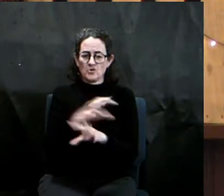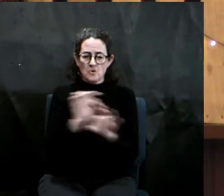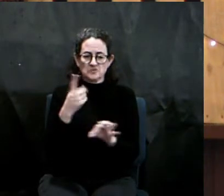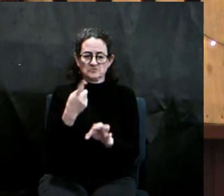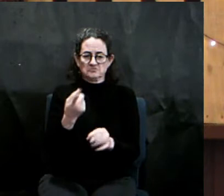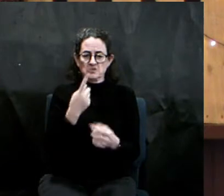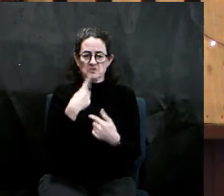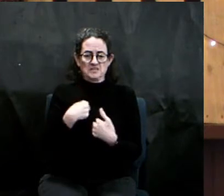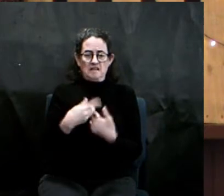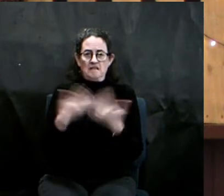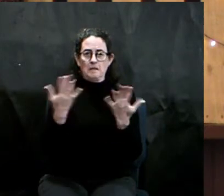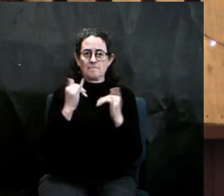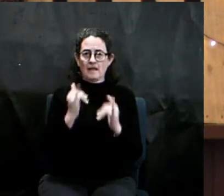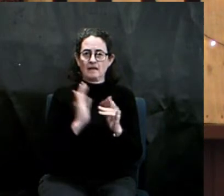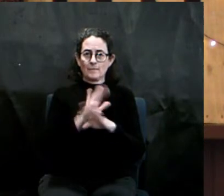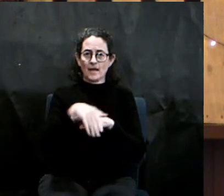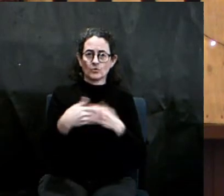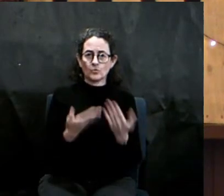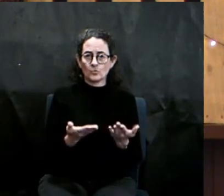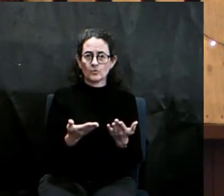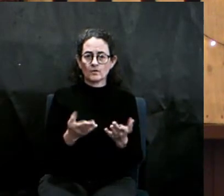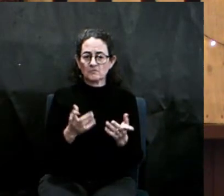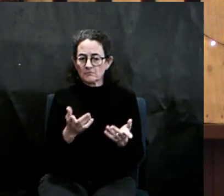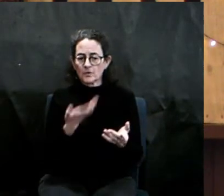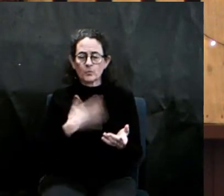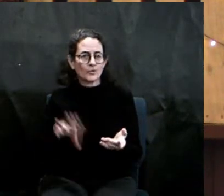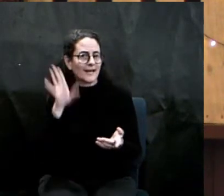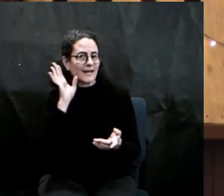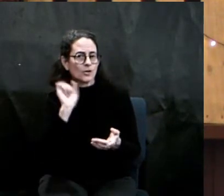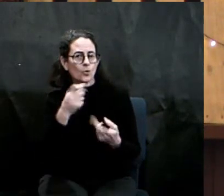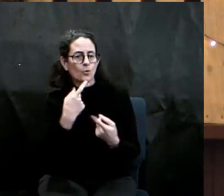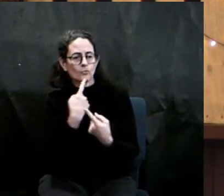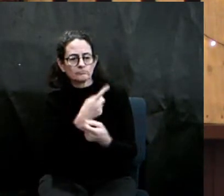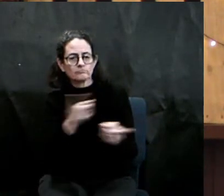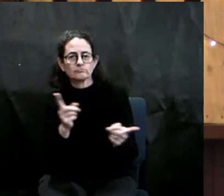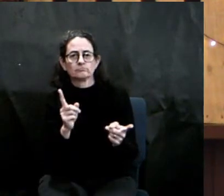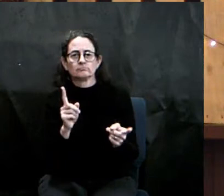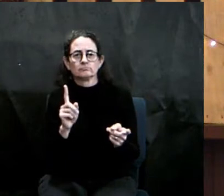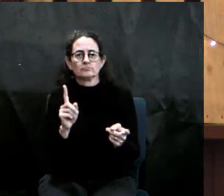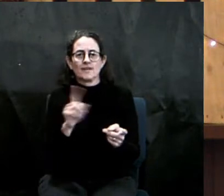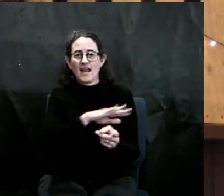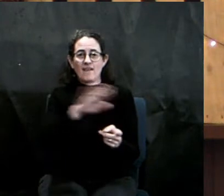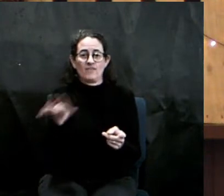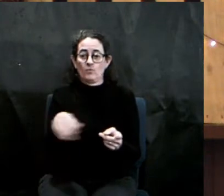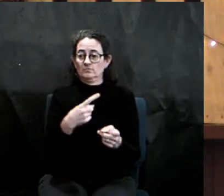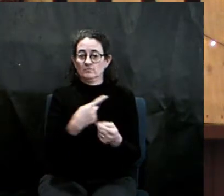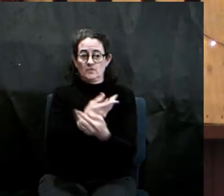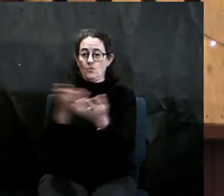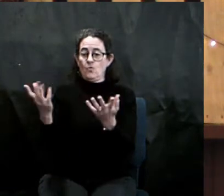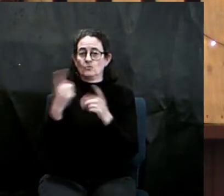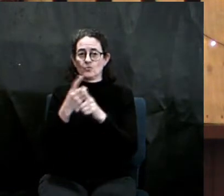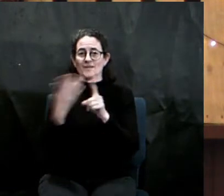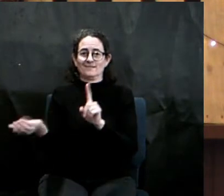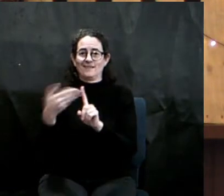anything bad about you. But we want to hear what your views are, for we know that people everywhere are talking against this